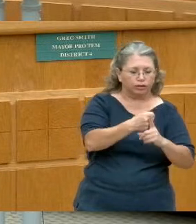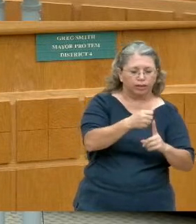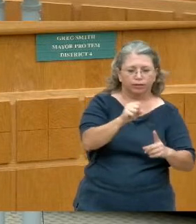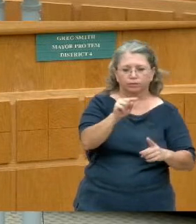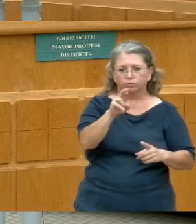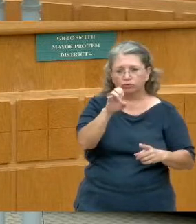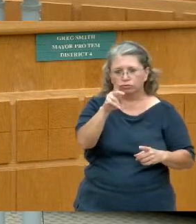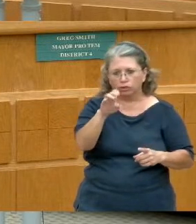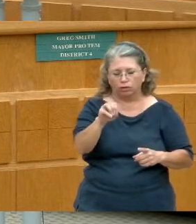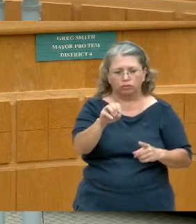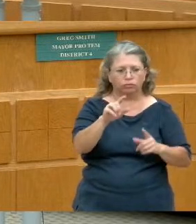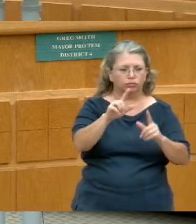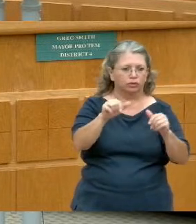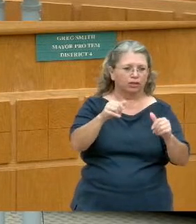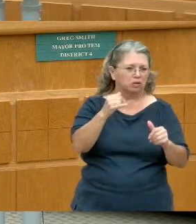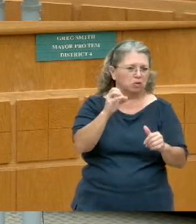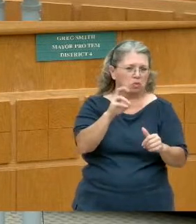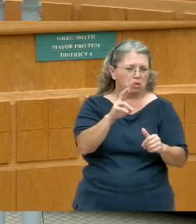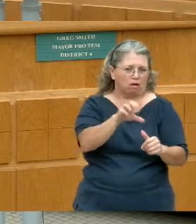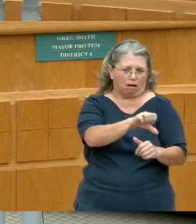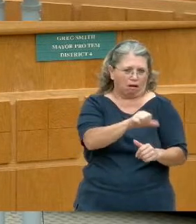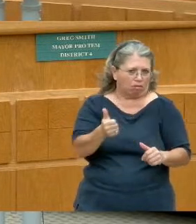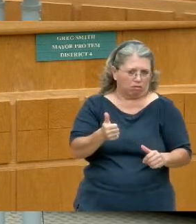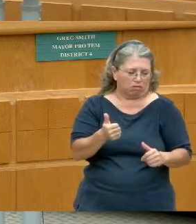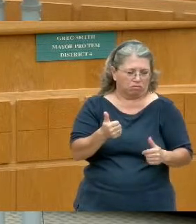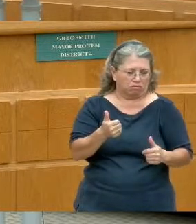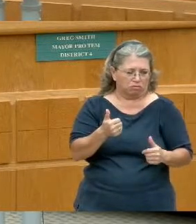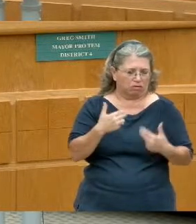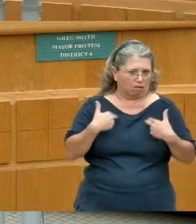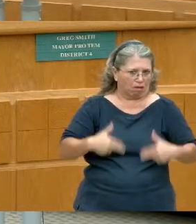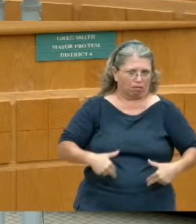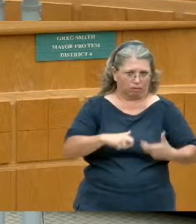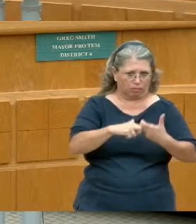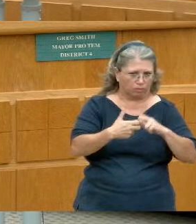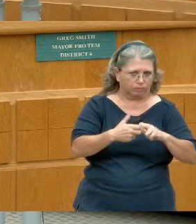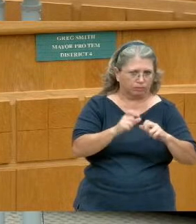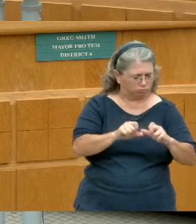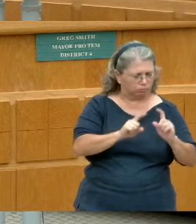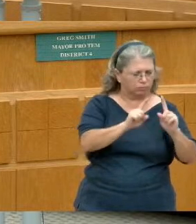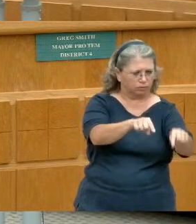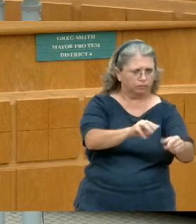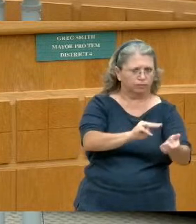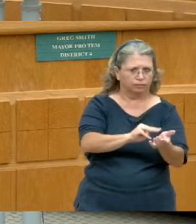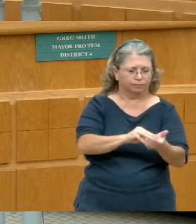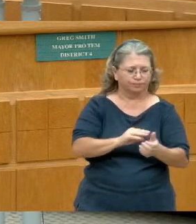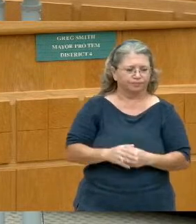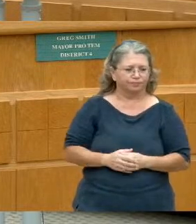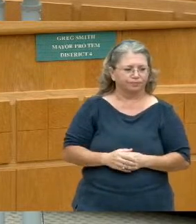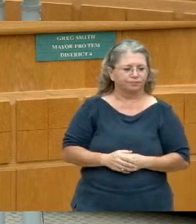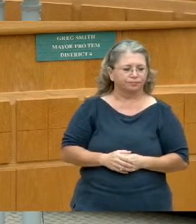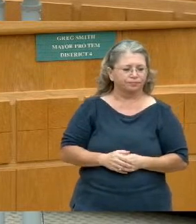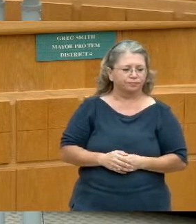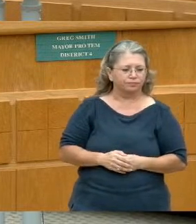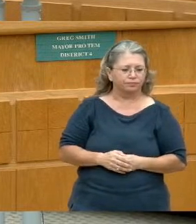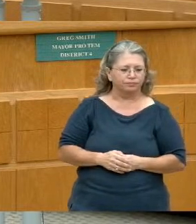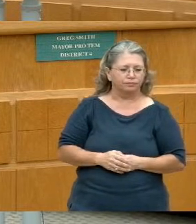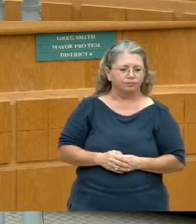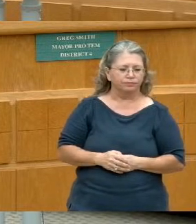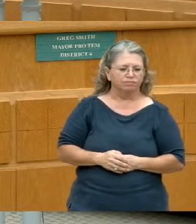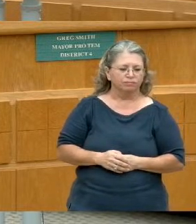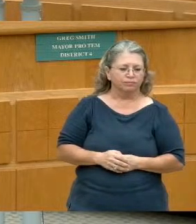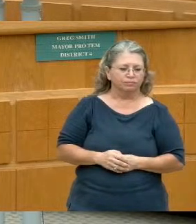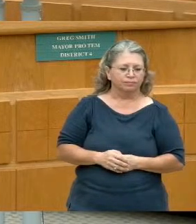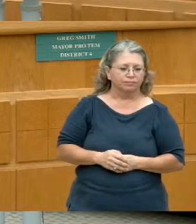serious physical ailments. So this is something that we're looking at. Now, something else that could explain some of this